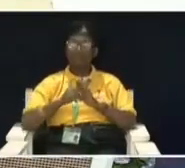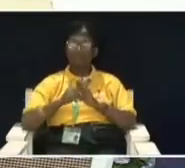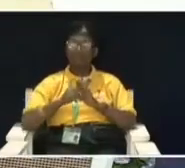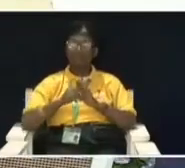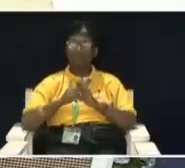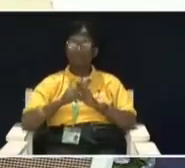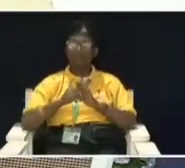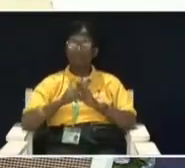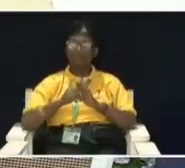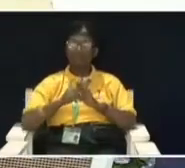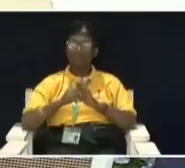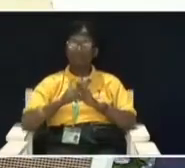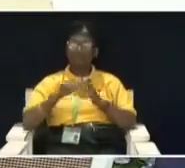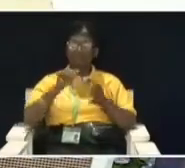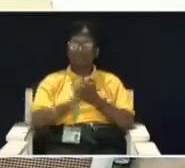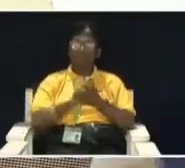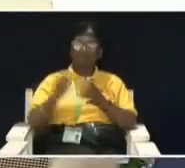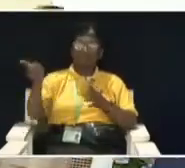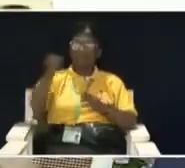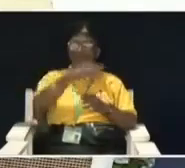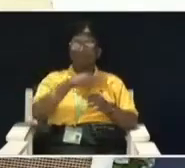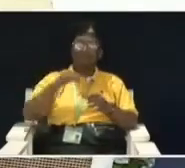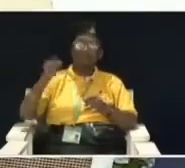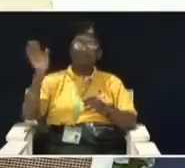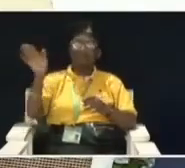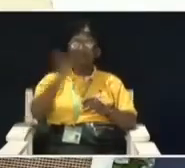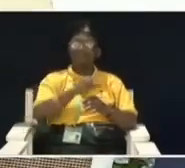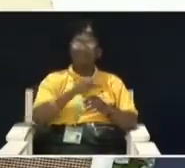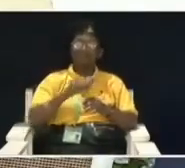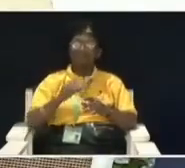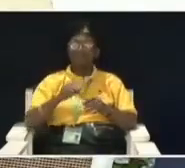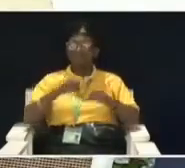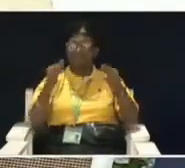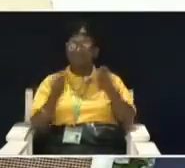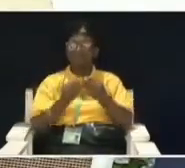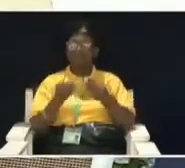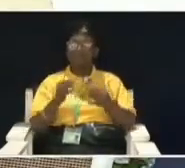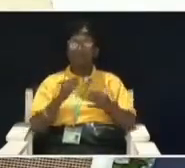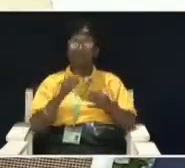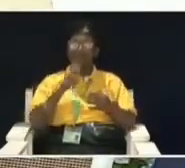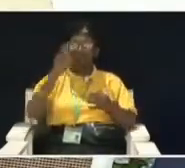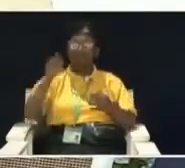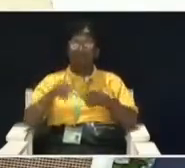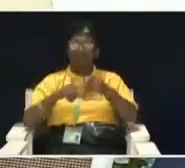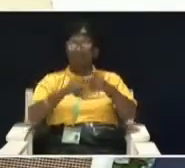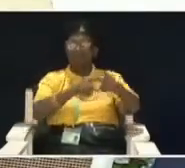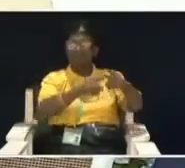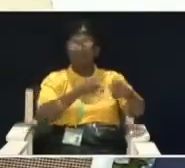That you and your families are running into His name now.